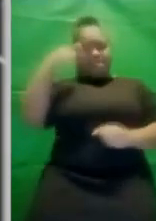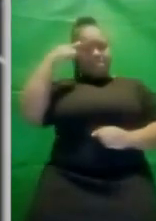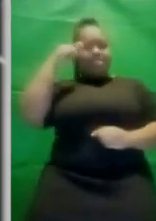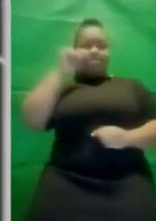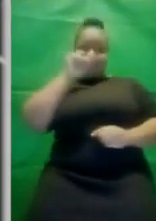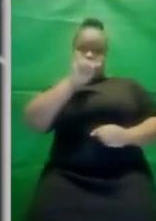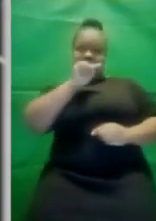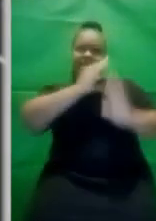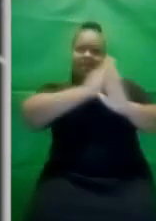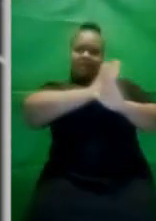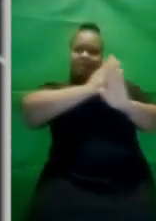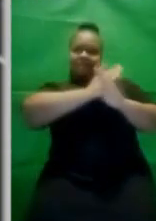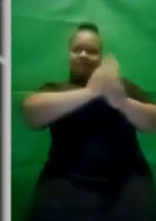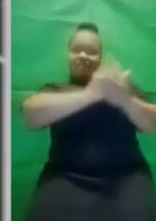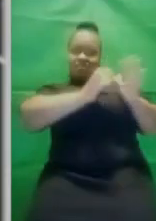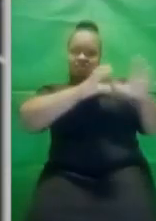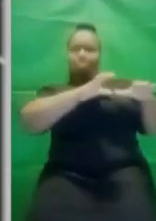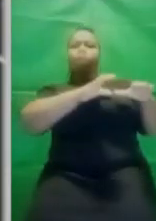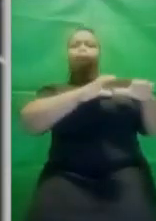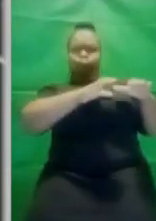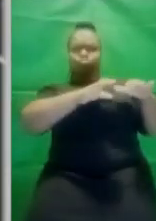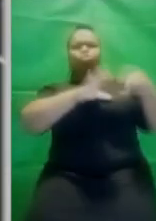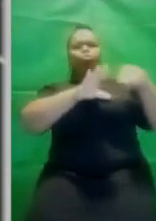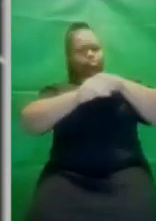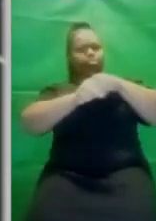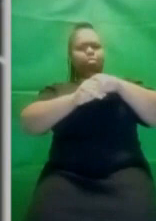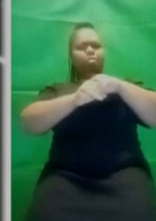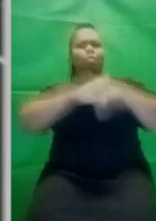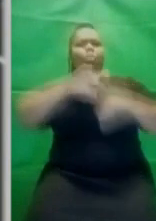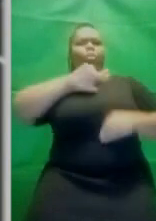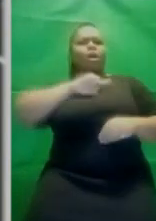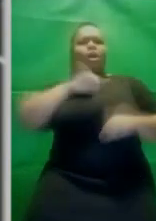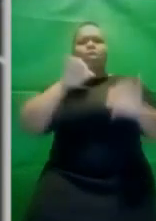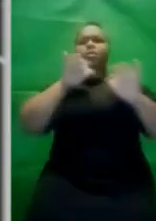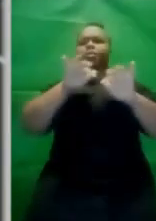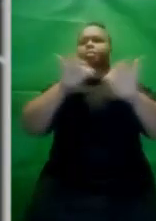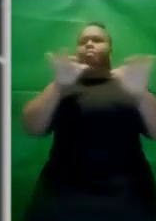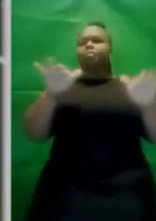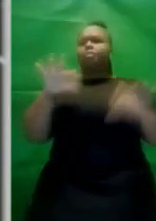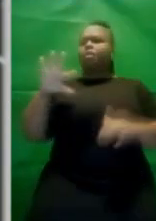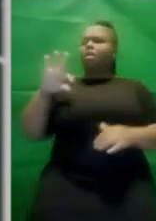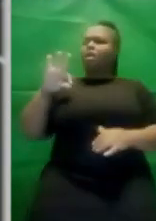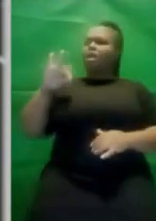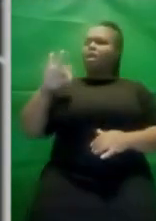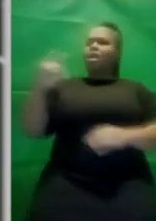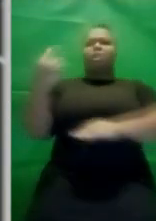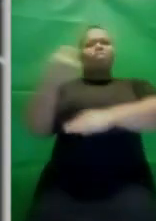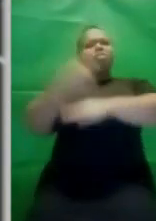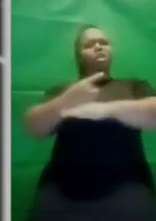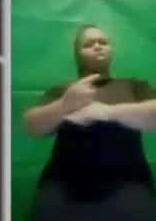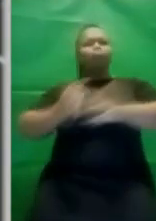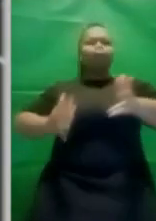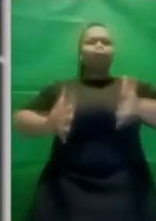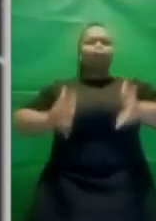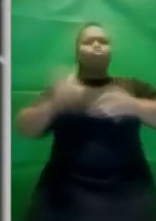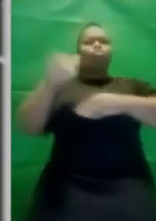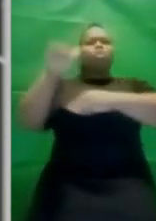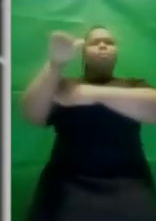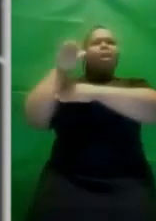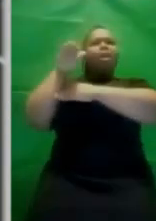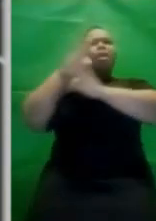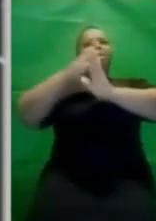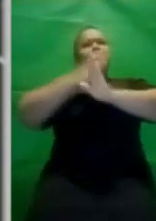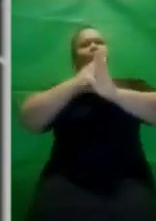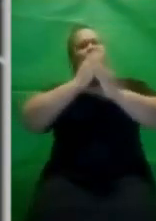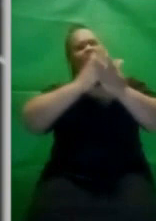because people essentially in their day-to-day lives do access those facilities also, and it will be incumbent on both to